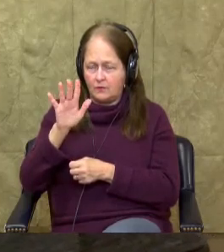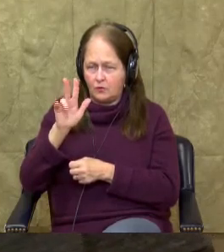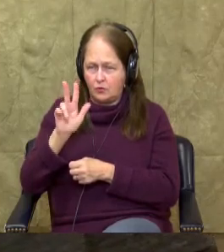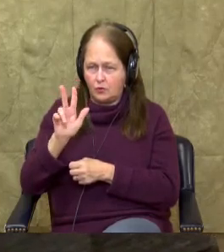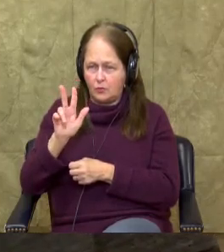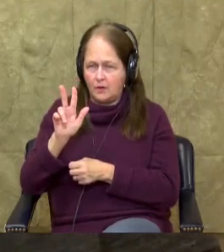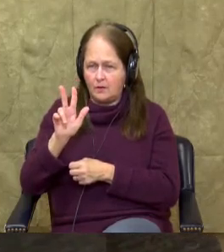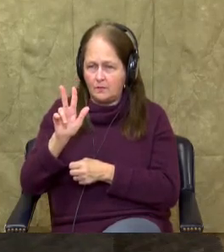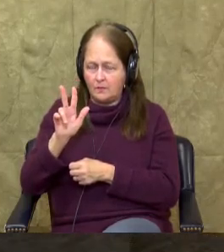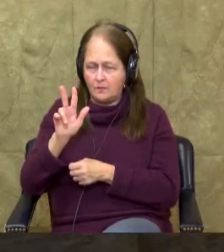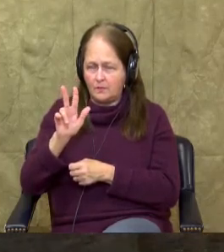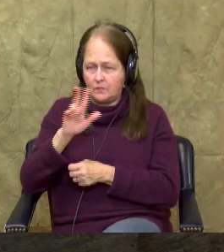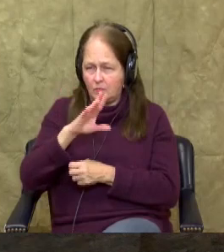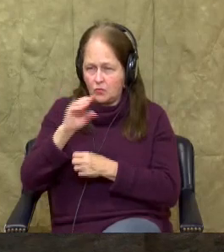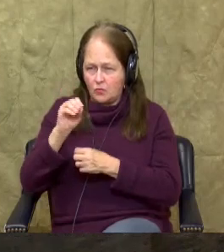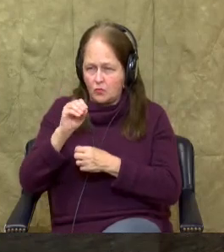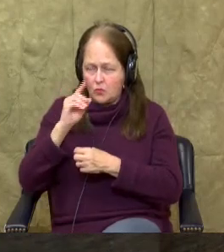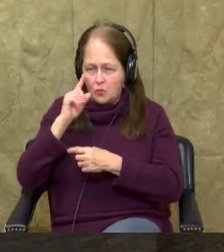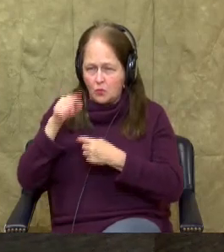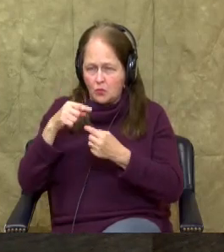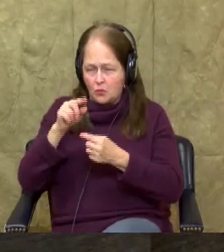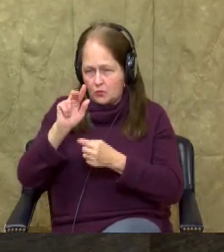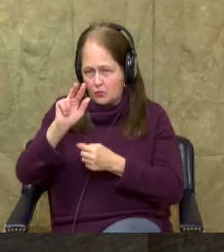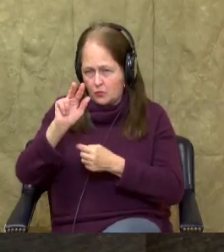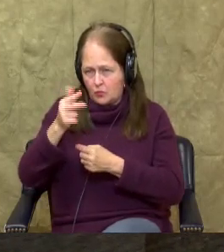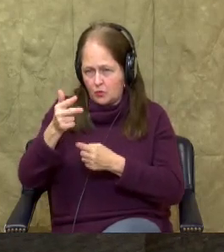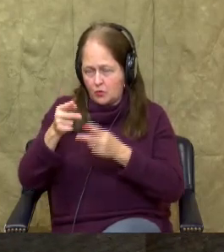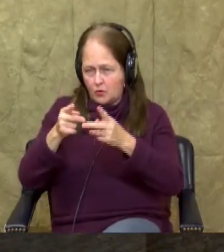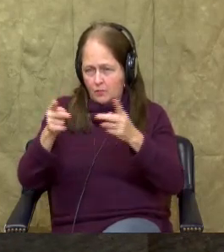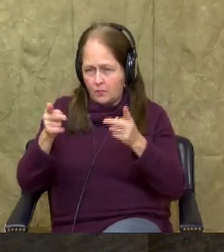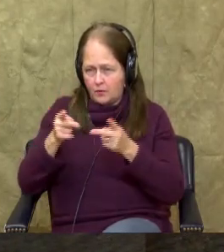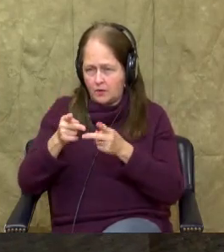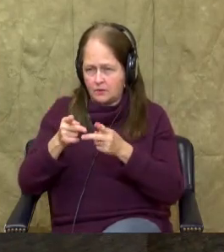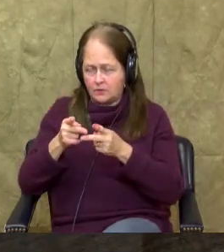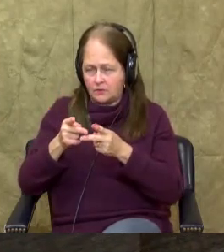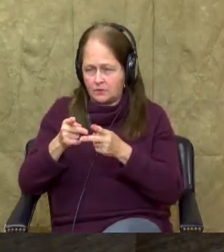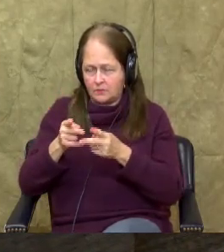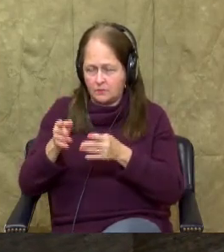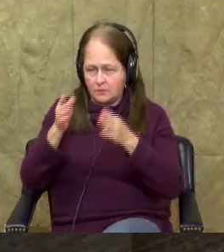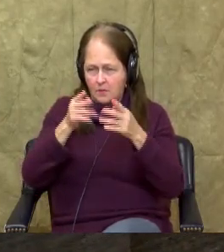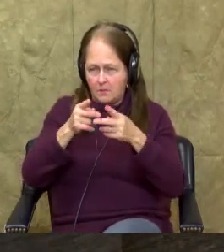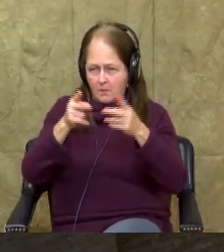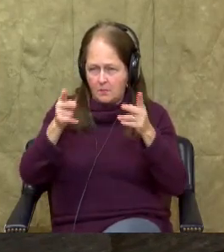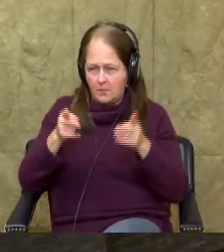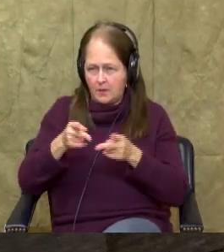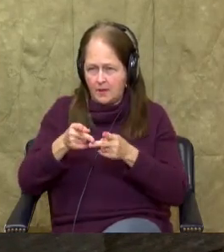53, and then you have to go over a third place for the place value.